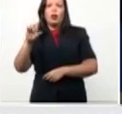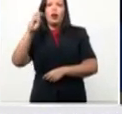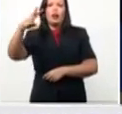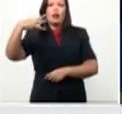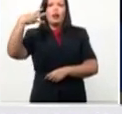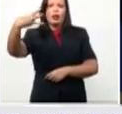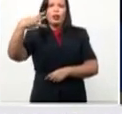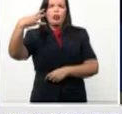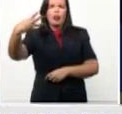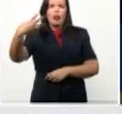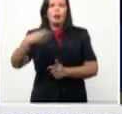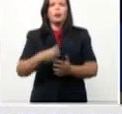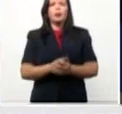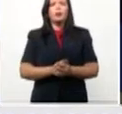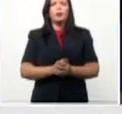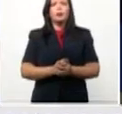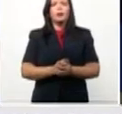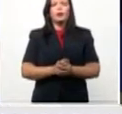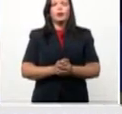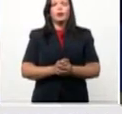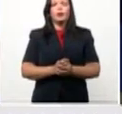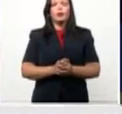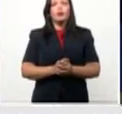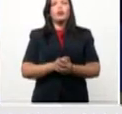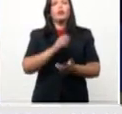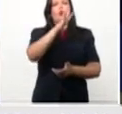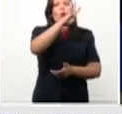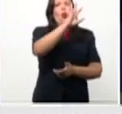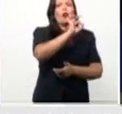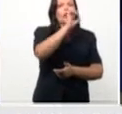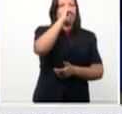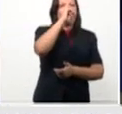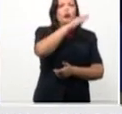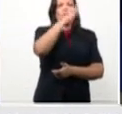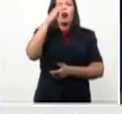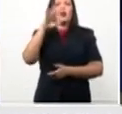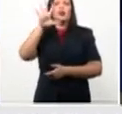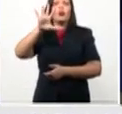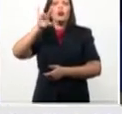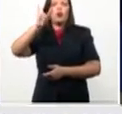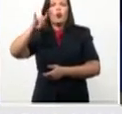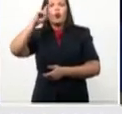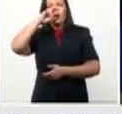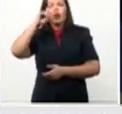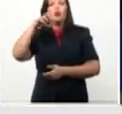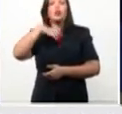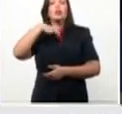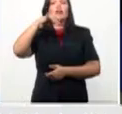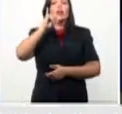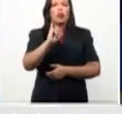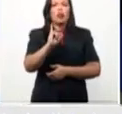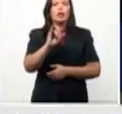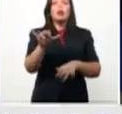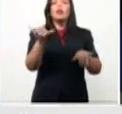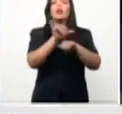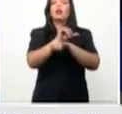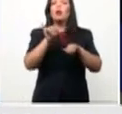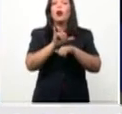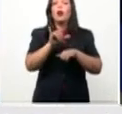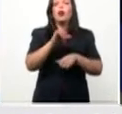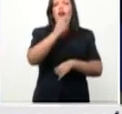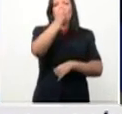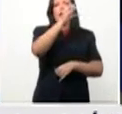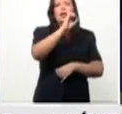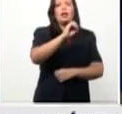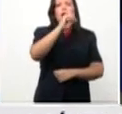of 20 to 39 years, 3 cases as well. In the group of 40 to 59 years, 6 cases, as well